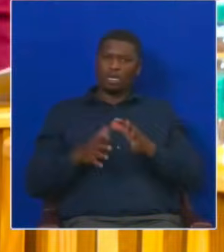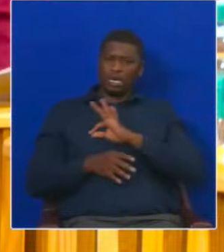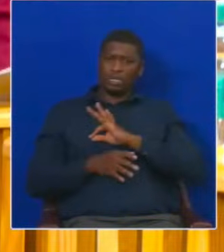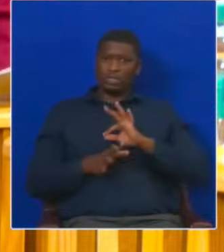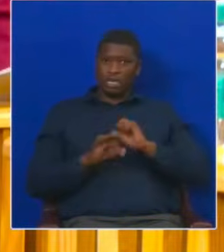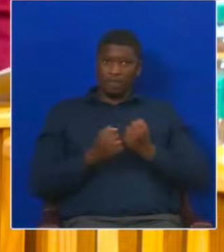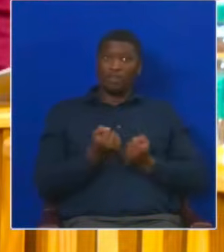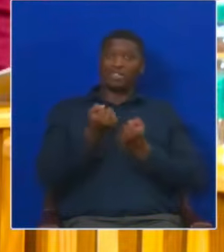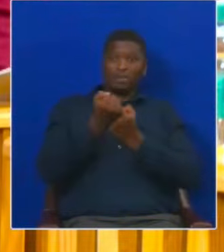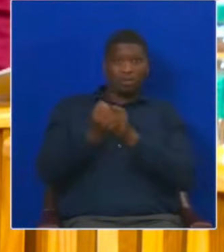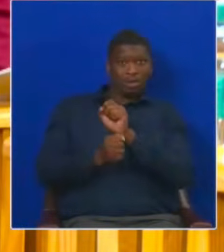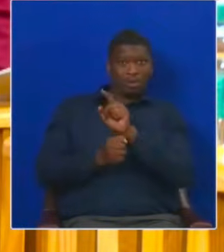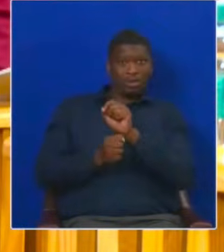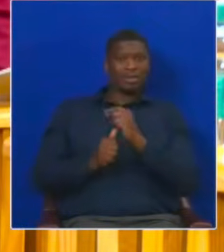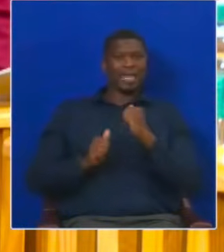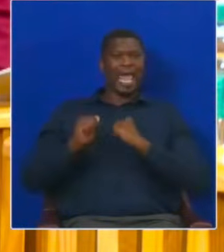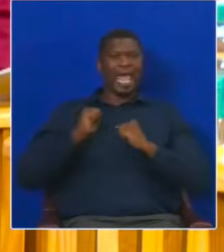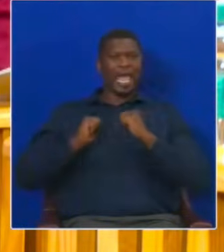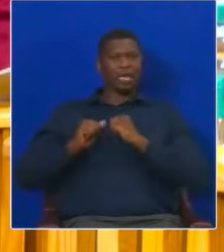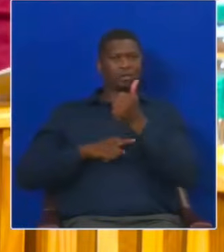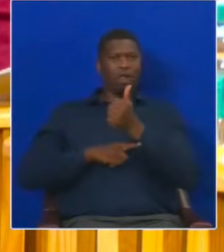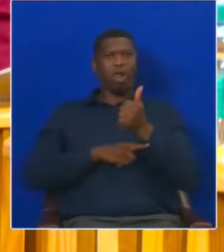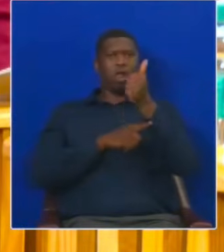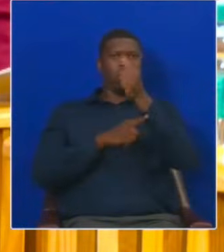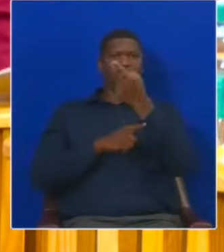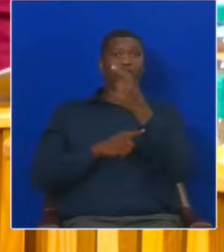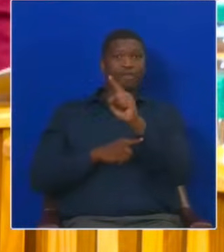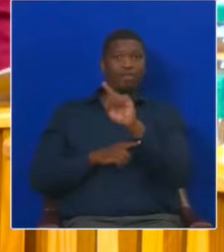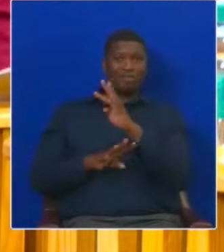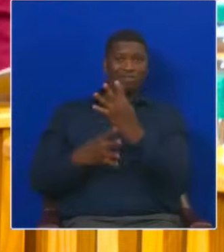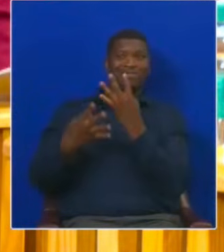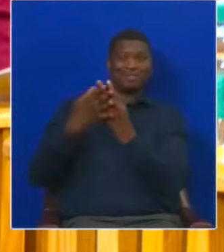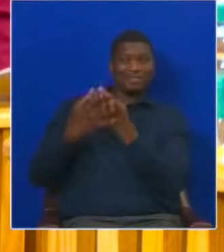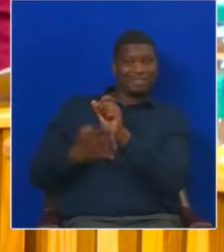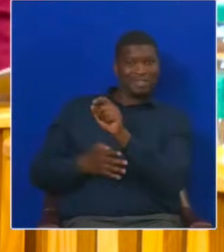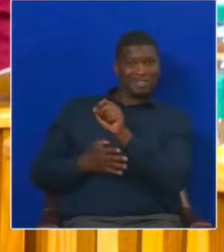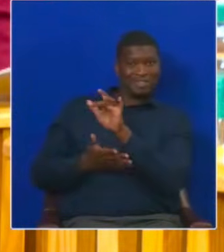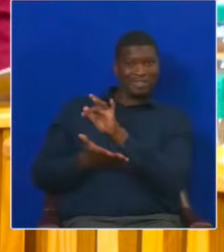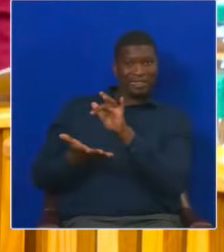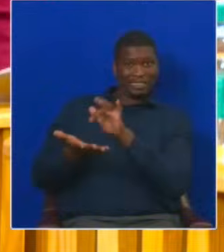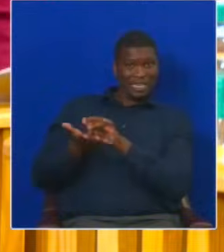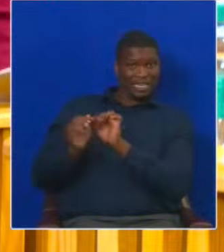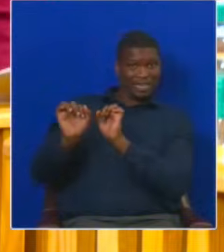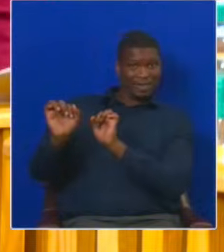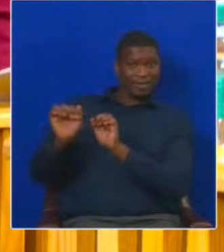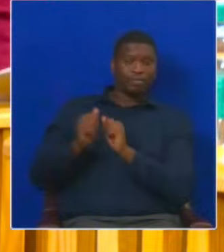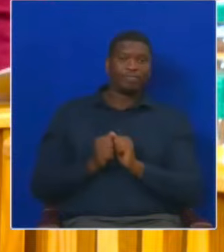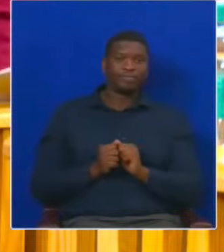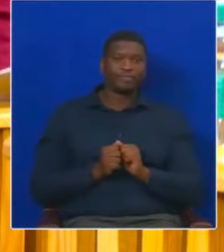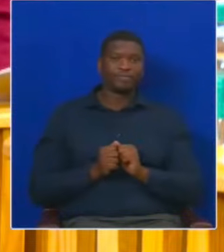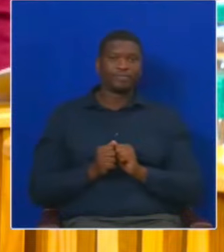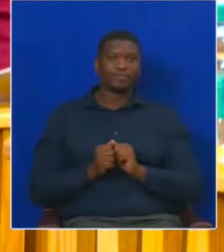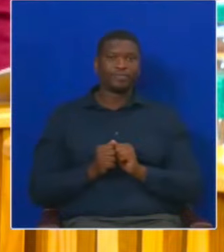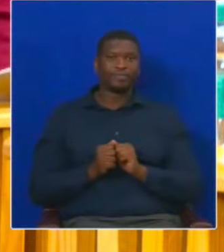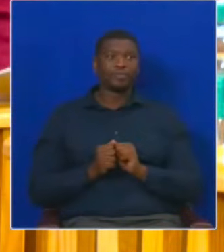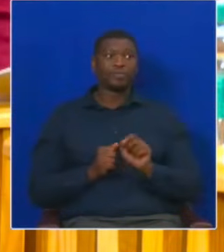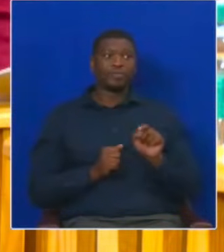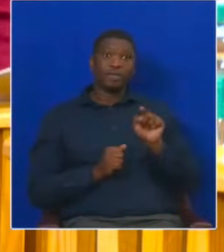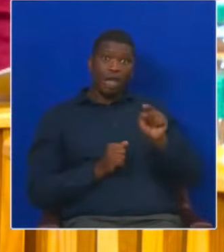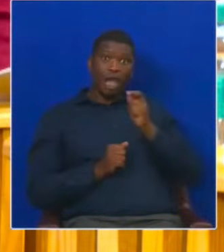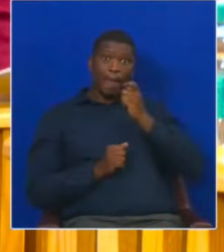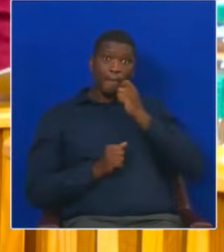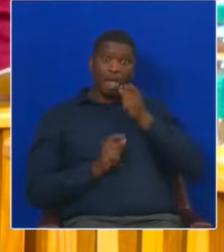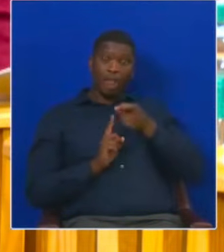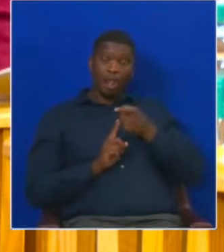head of Correctional Service Center. And the aforesaid African male wearing civilian